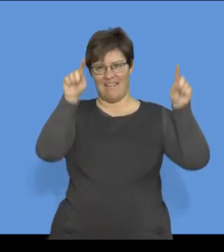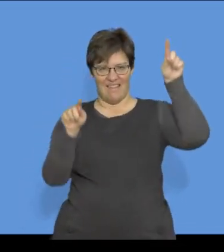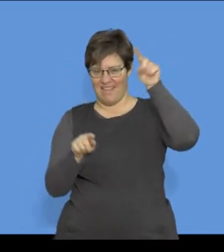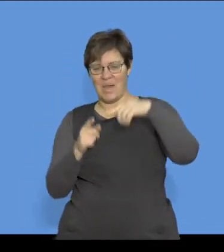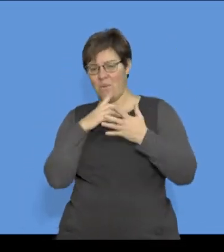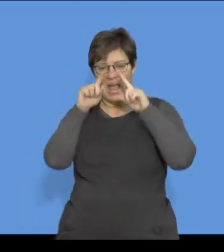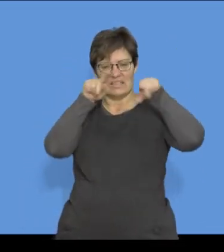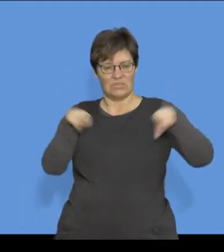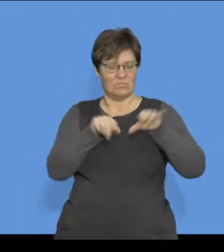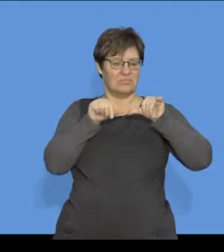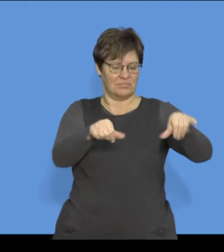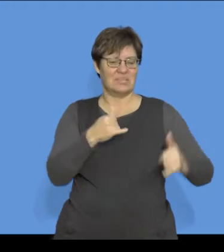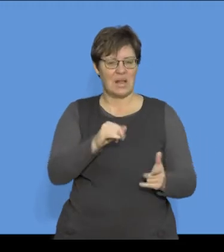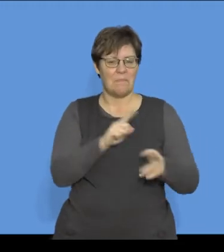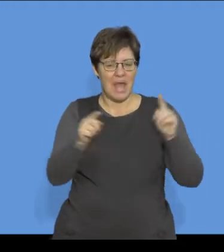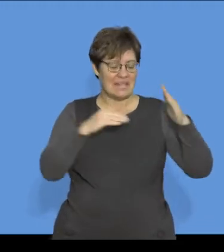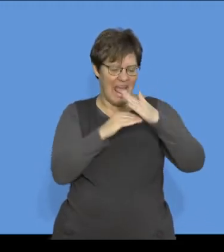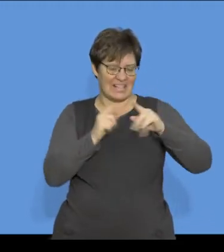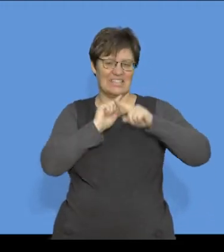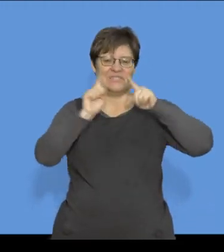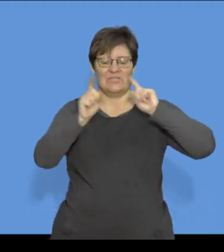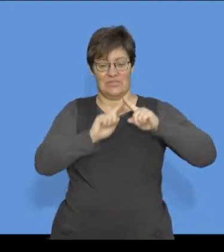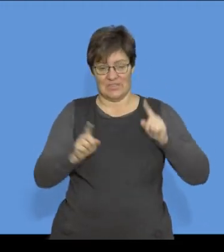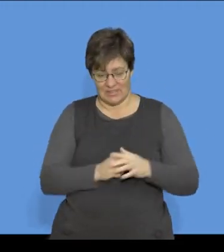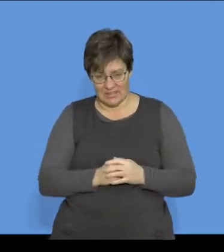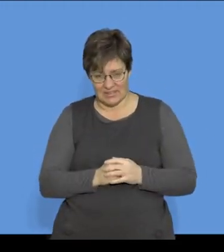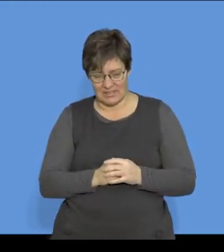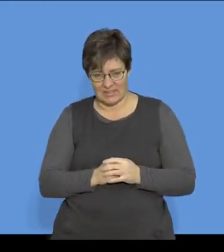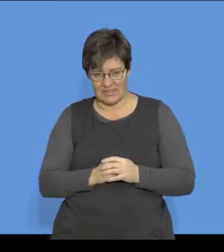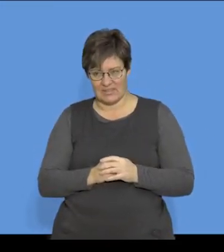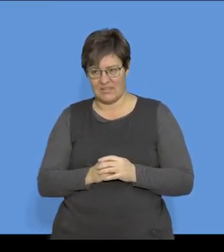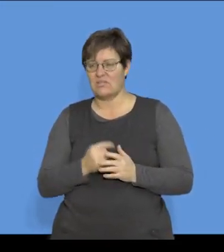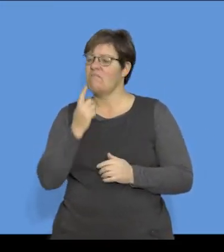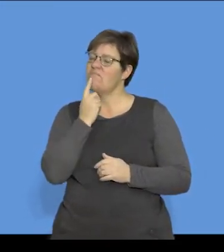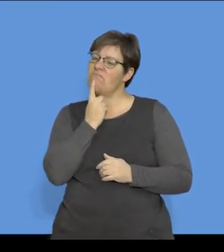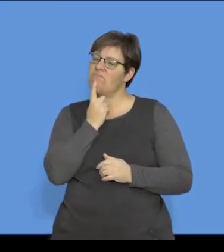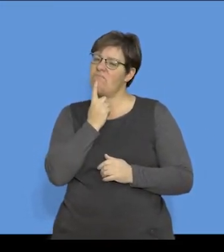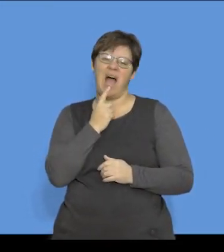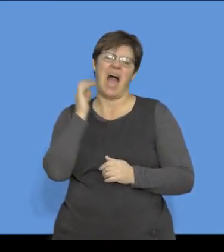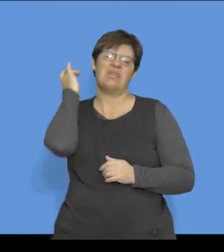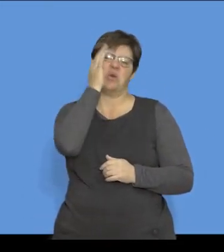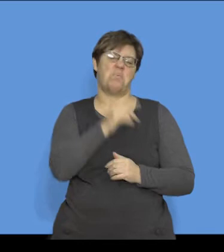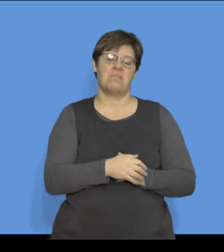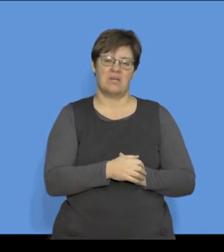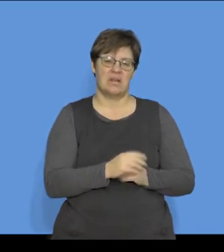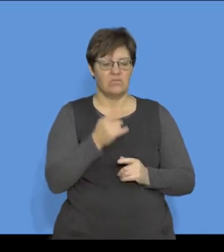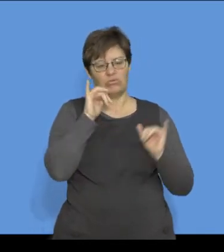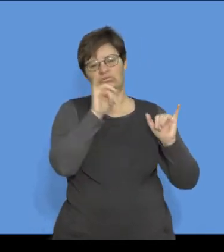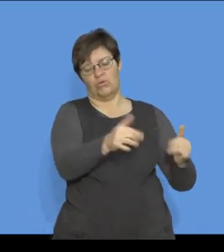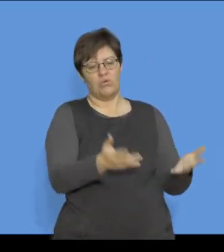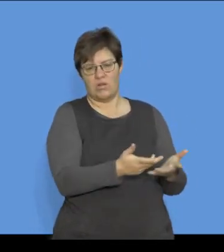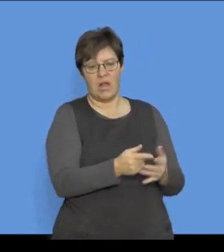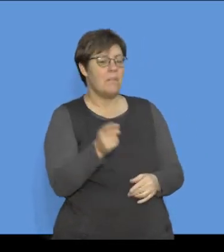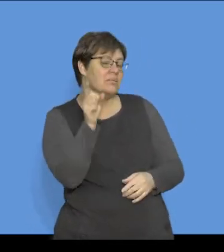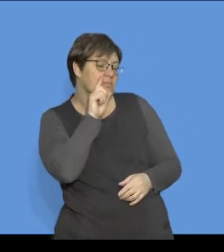apply my inductive reasoning. Because you don't just then say, no, it's a theorem, it's like that, and we can take it